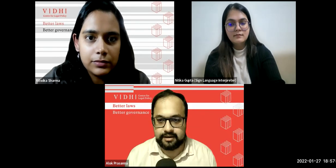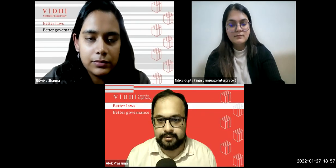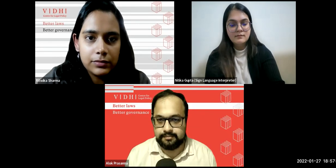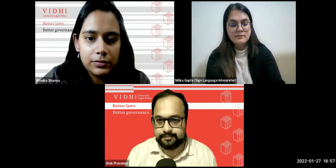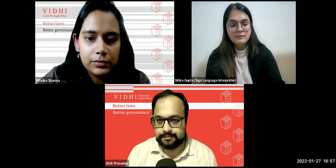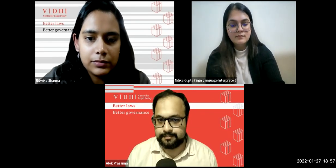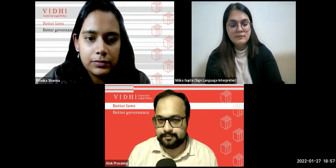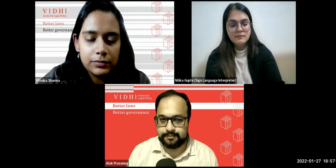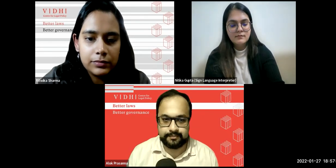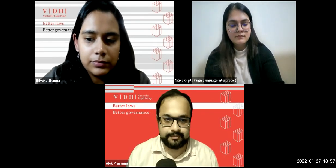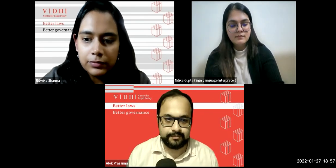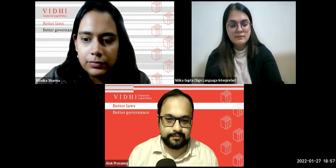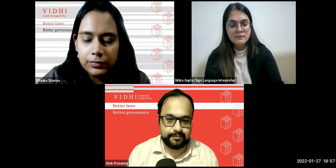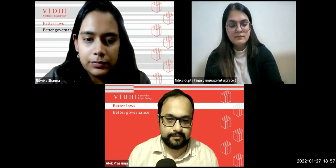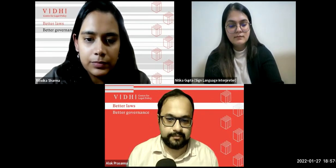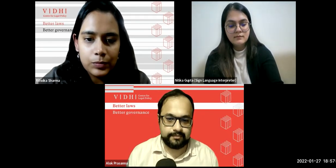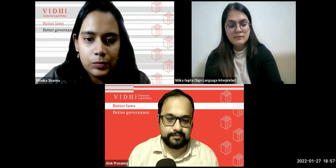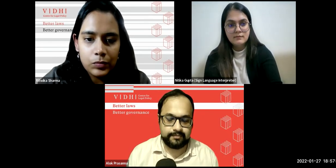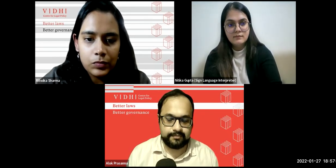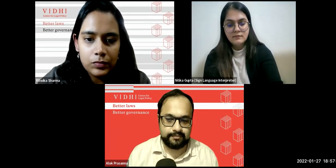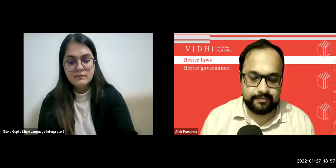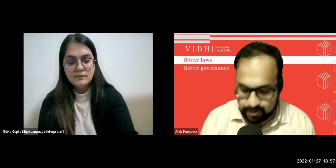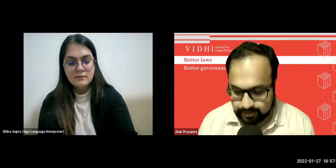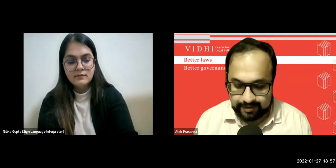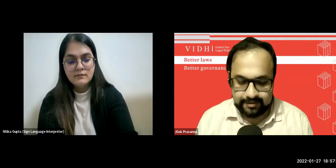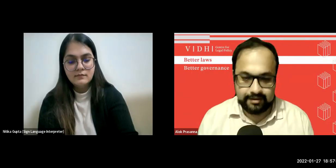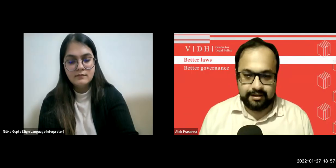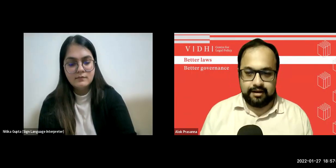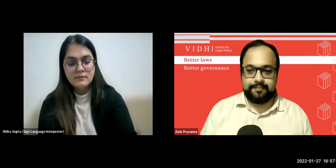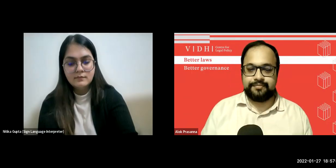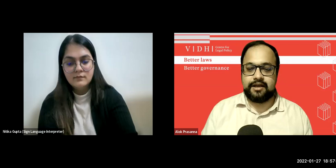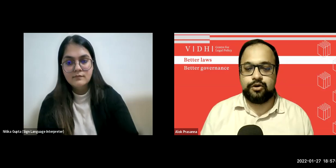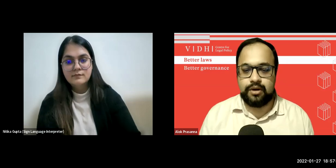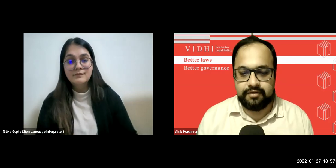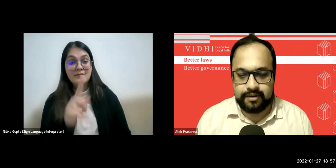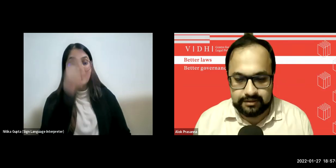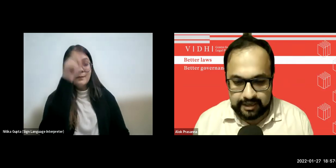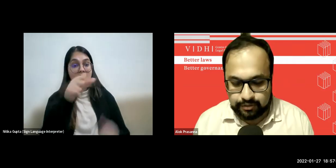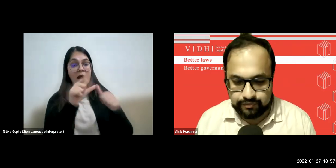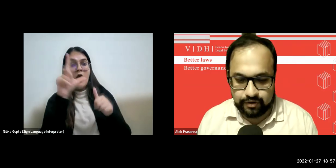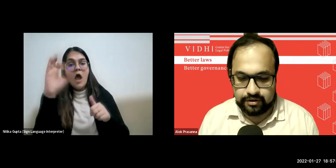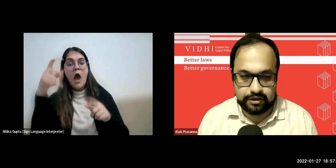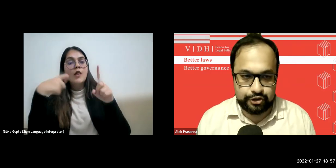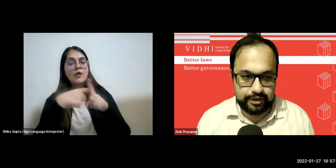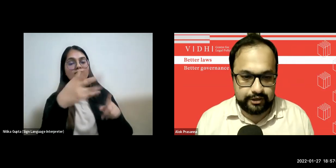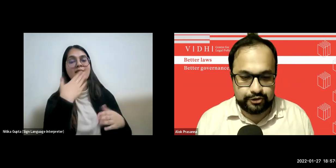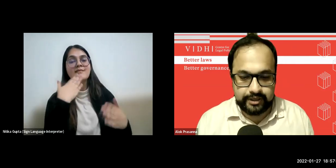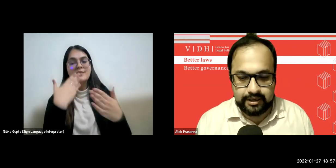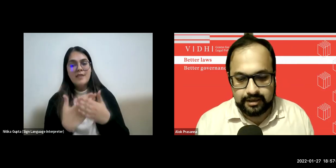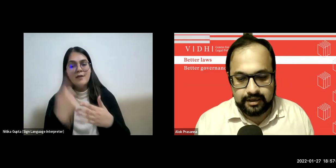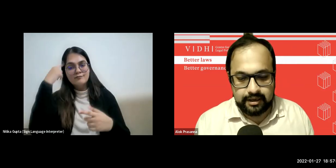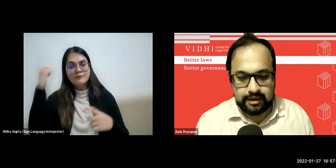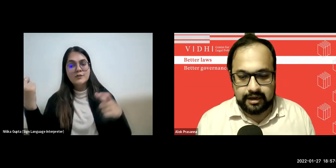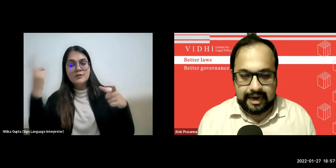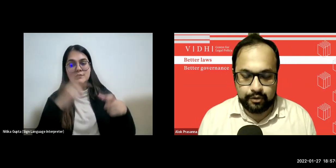Maitri, can I begin? Yeah, Alok, go ahead. Okay. Thank you, everyone. Thank you for joining us